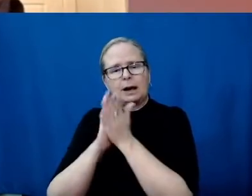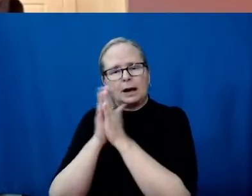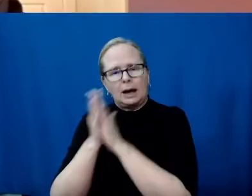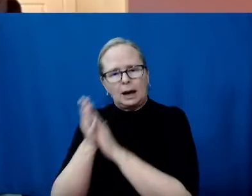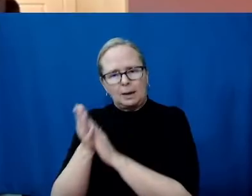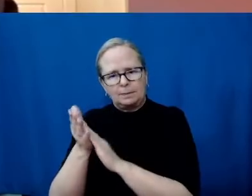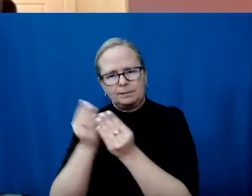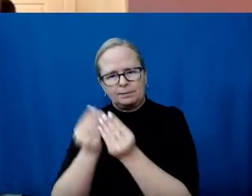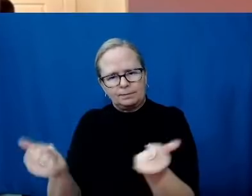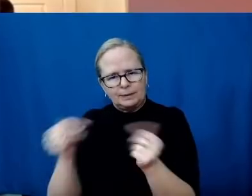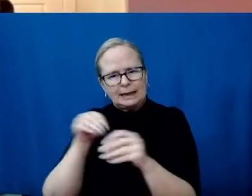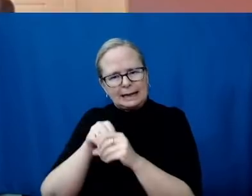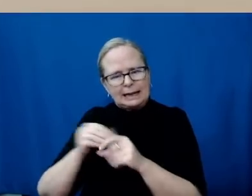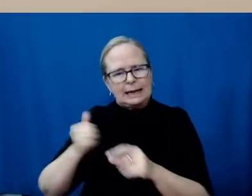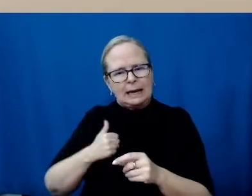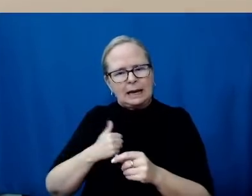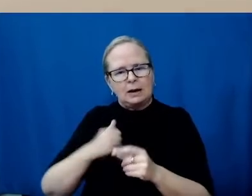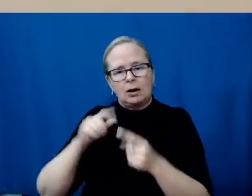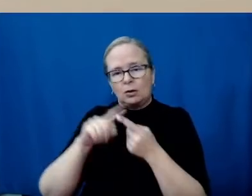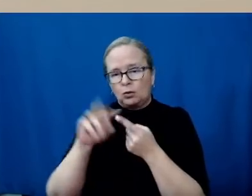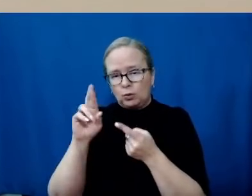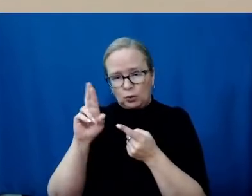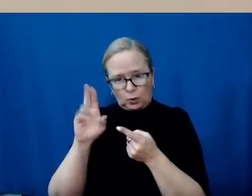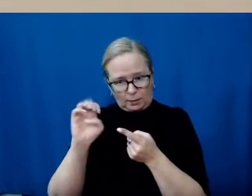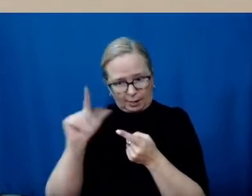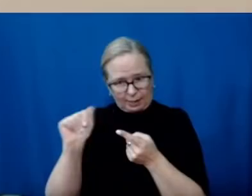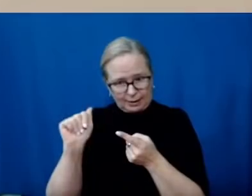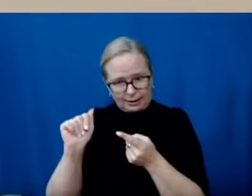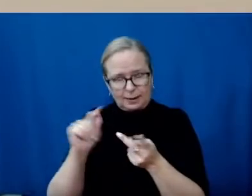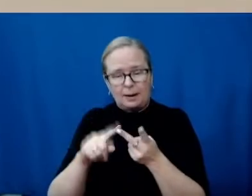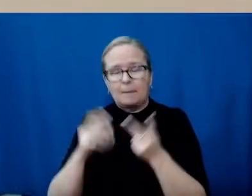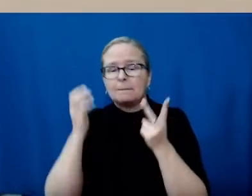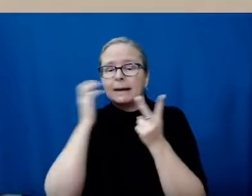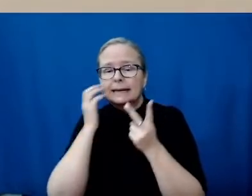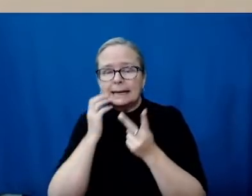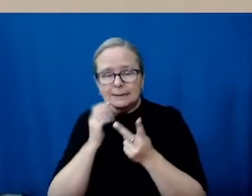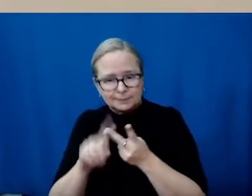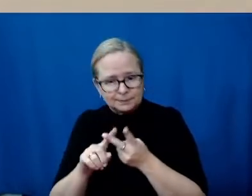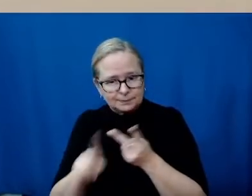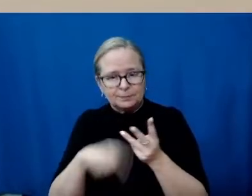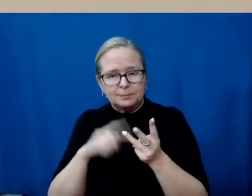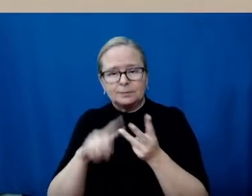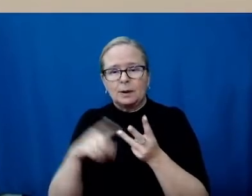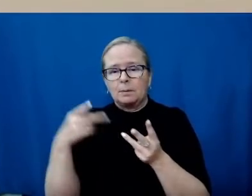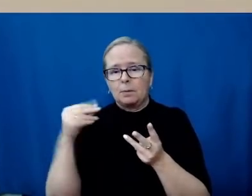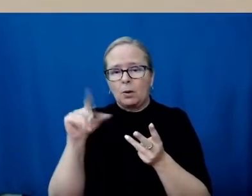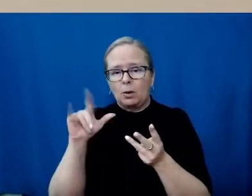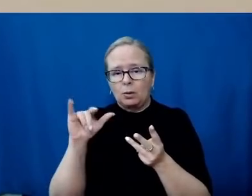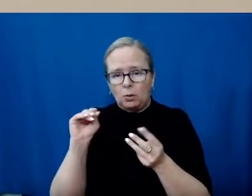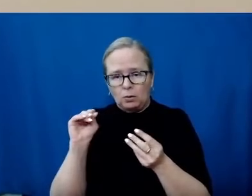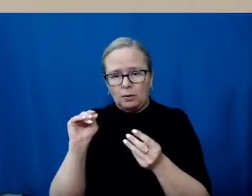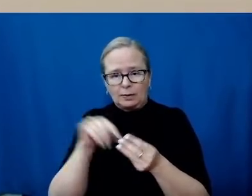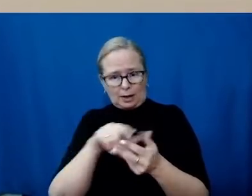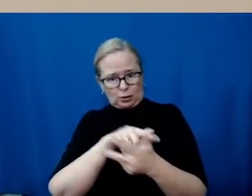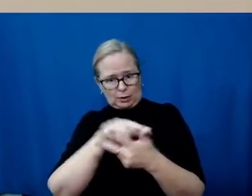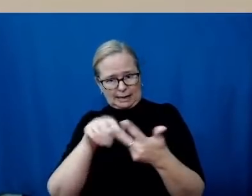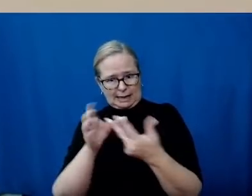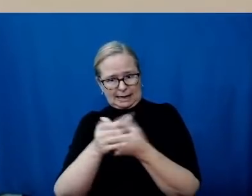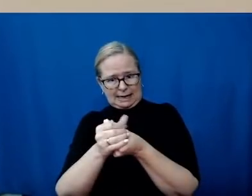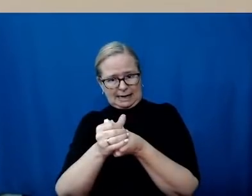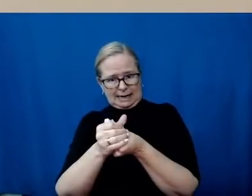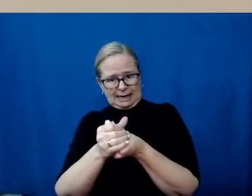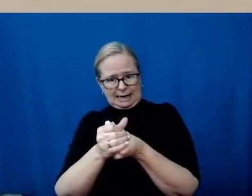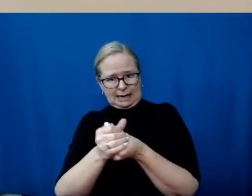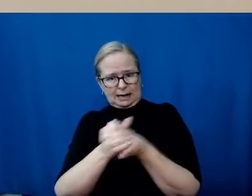elimination status, which is rubella, measles, and polio. They are endemic in the world, but they are eliminated